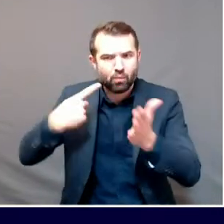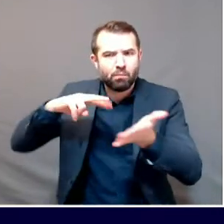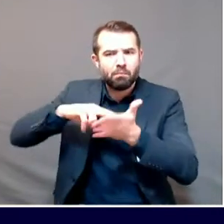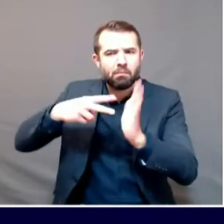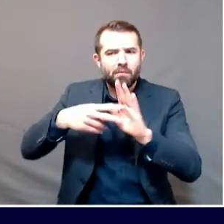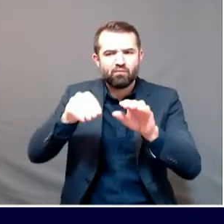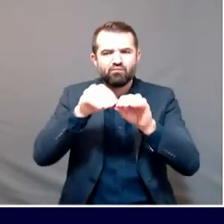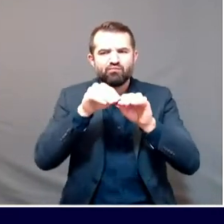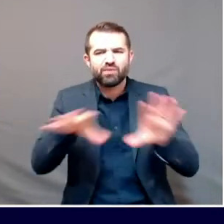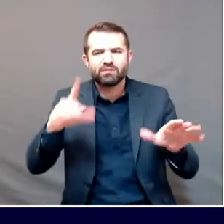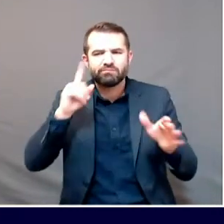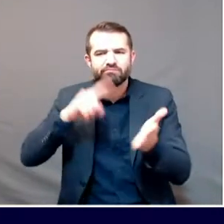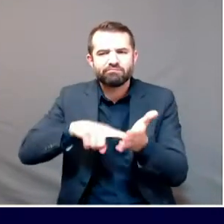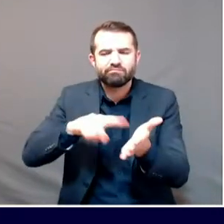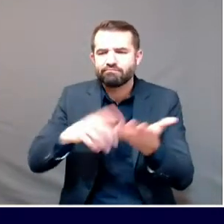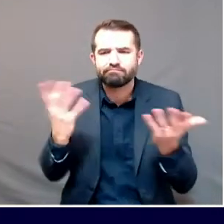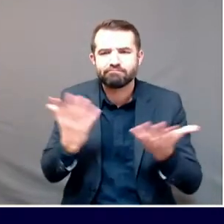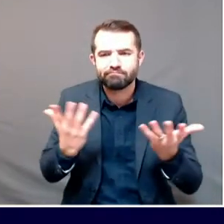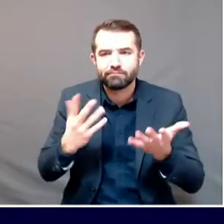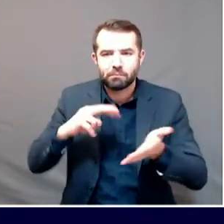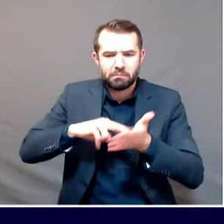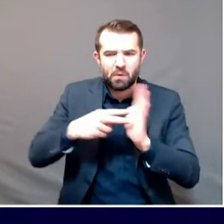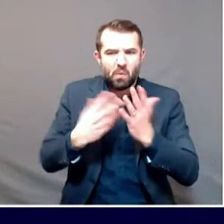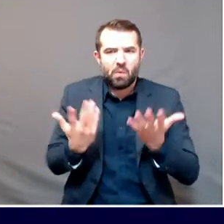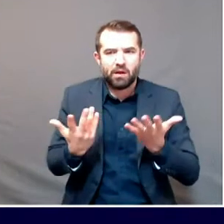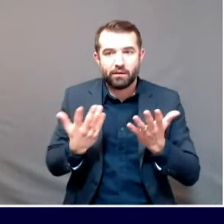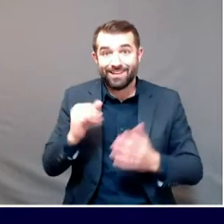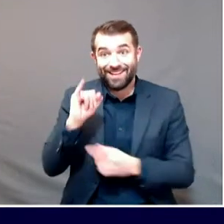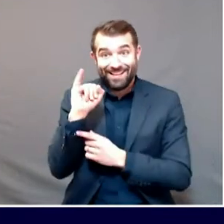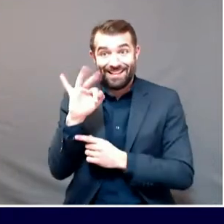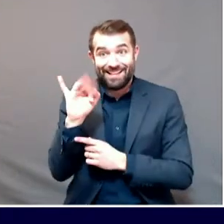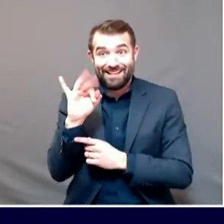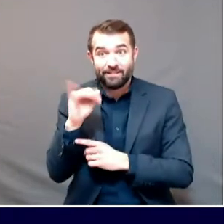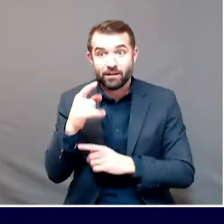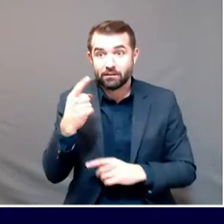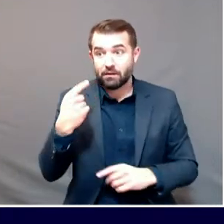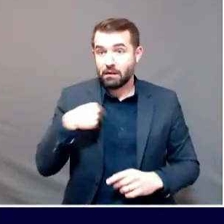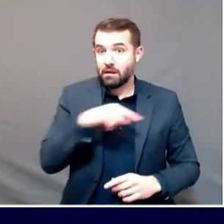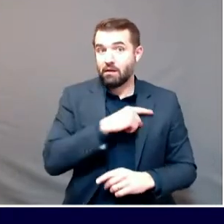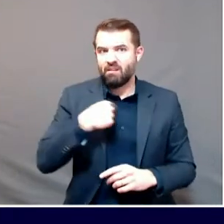investigation when we have reason to believe that there are 3 or more